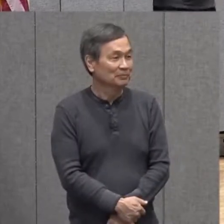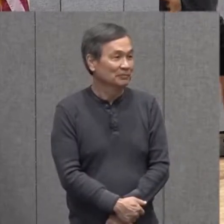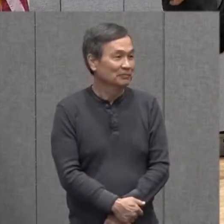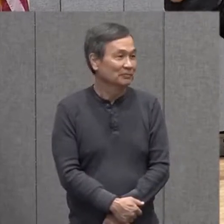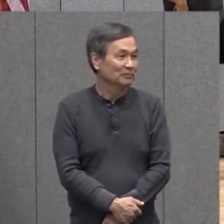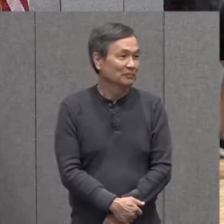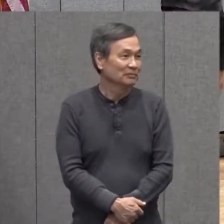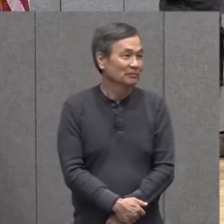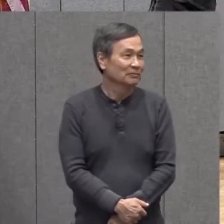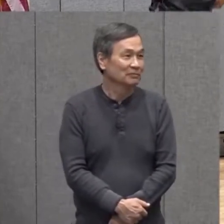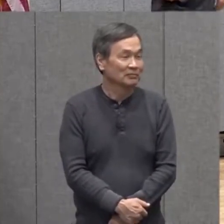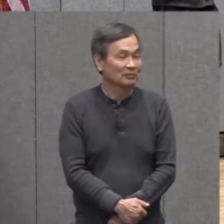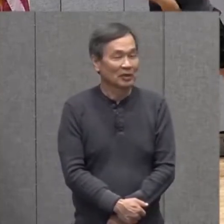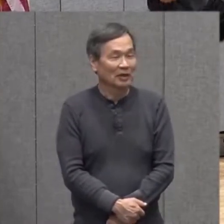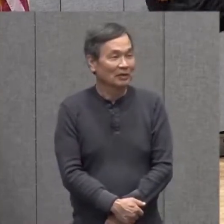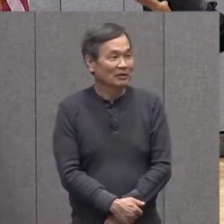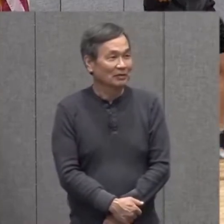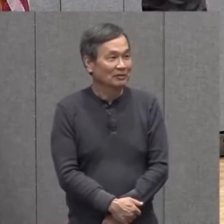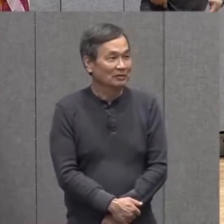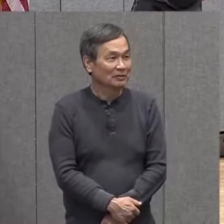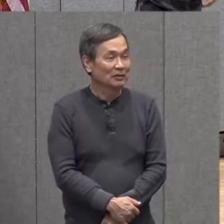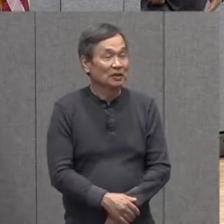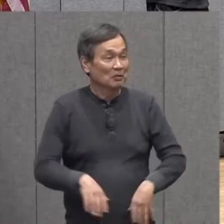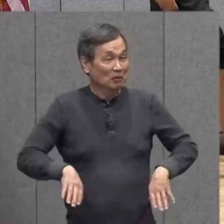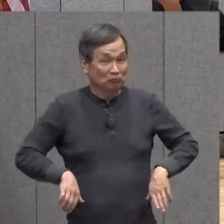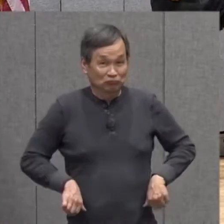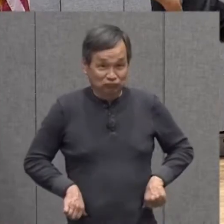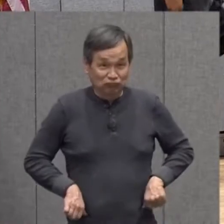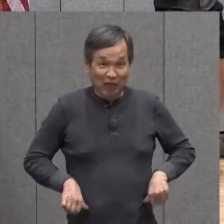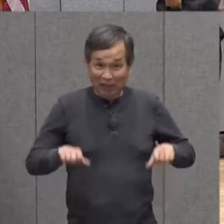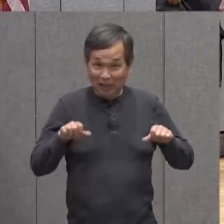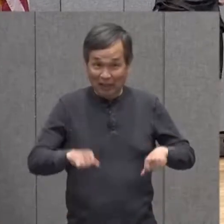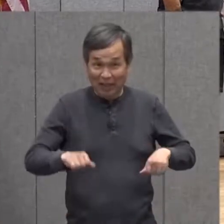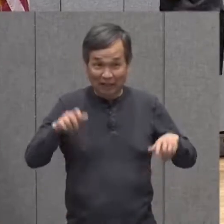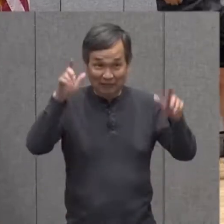Want to get a little bit western? Stick those thumbs in those belts.